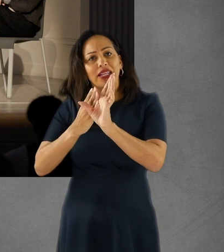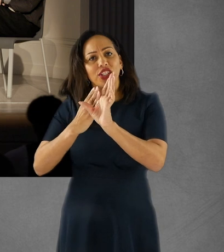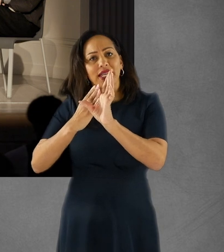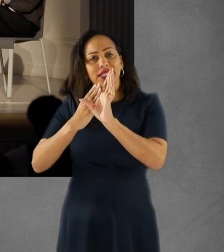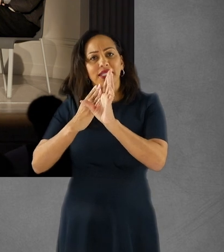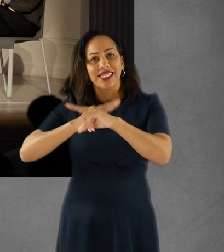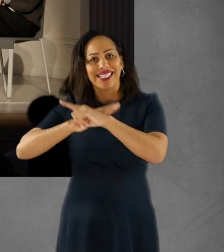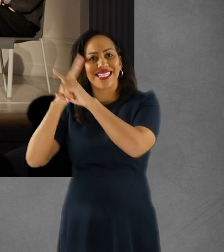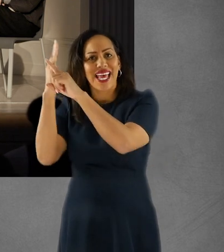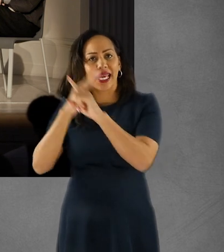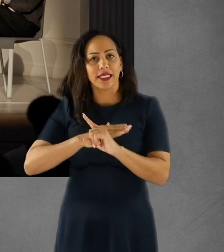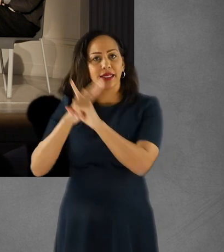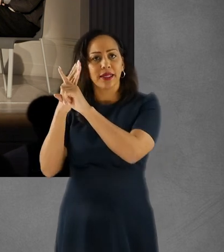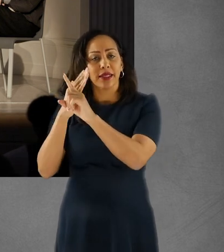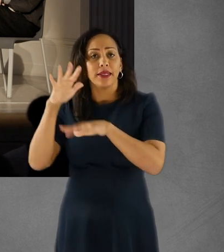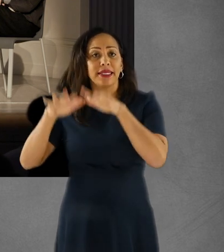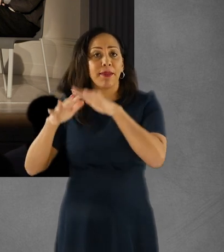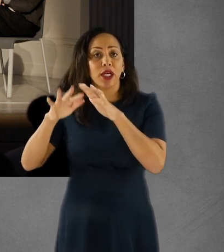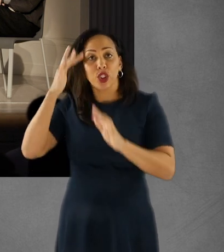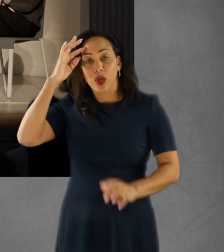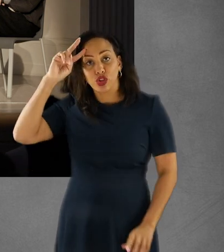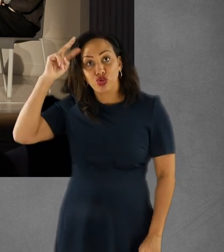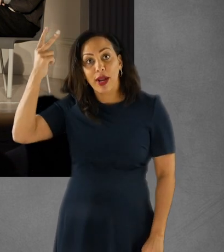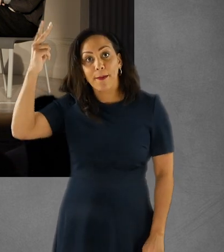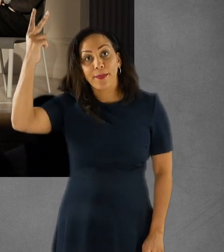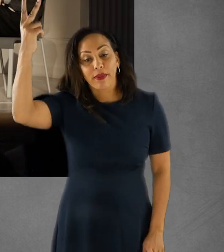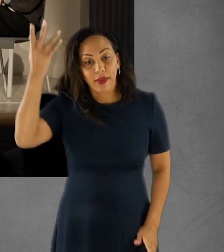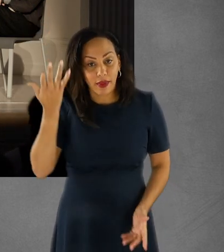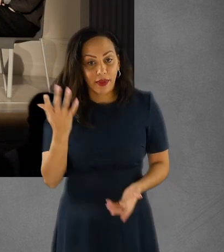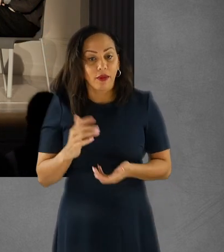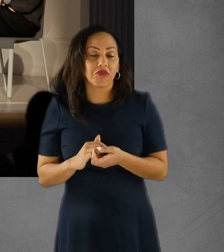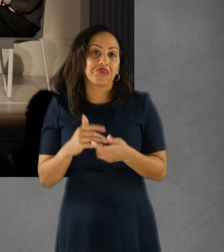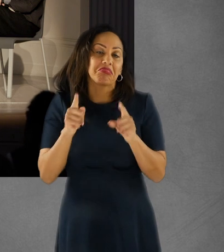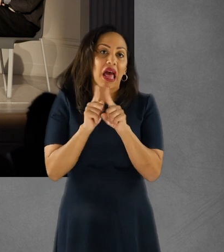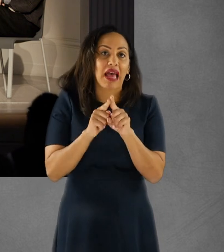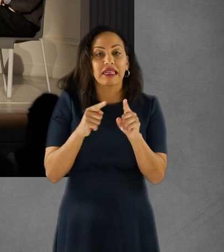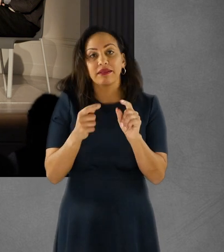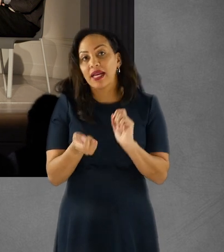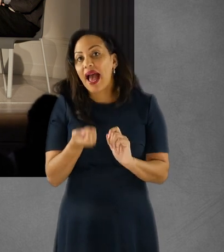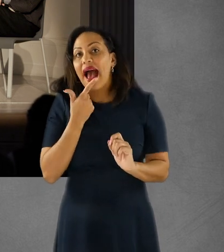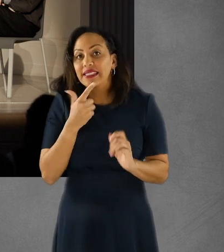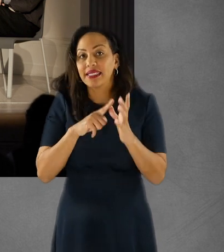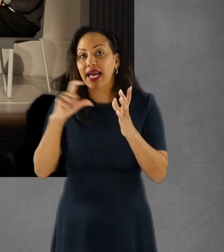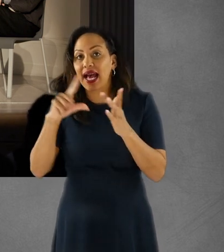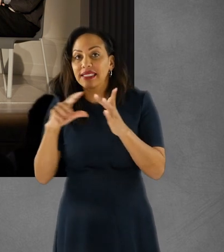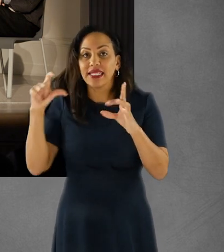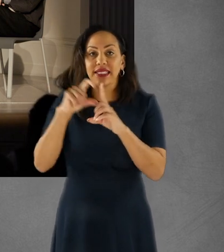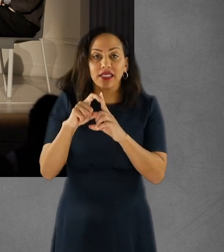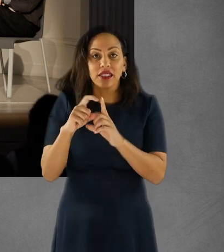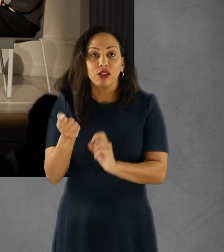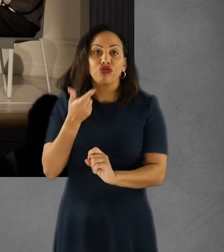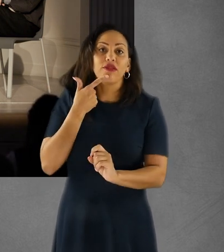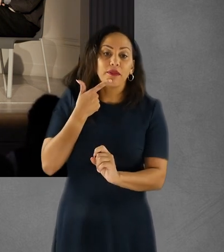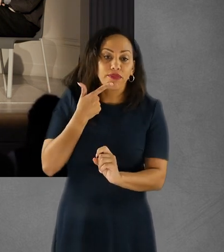as a trip, we talk about an acid trip or other forms of psychedelic experiences, which again was highly controversial, but you know, I